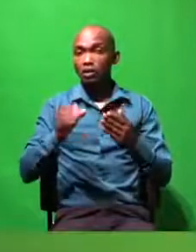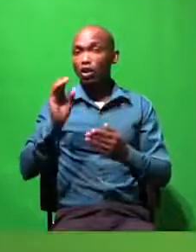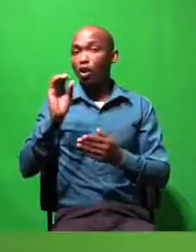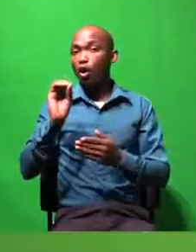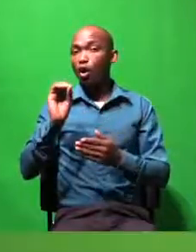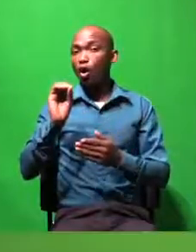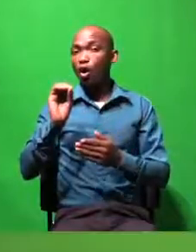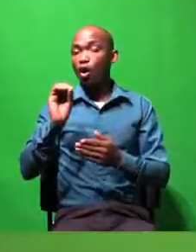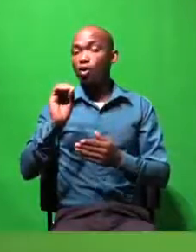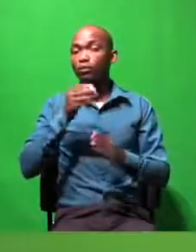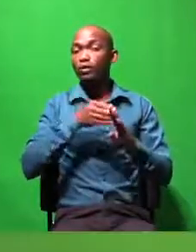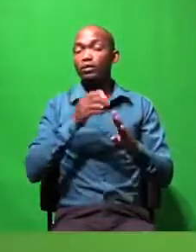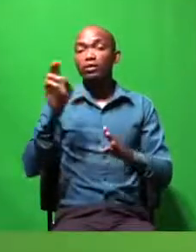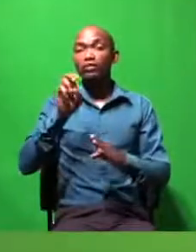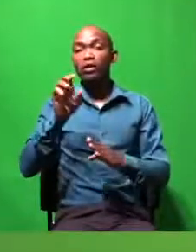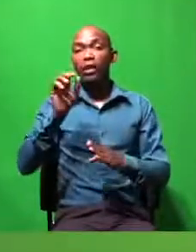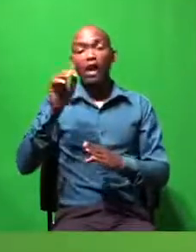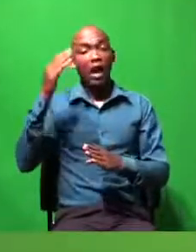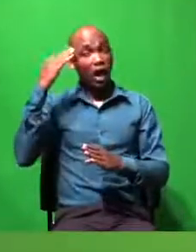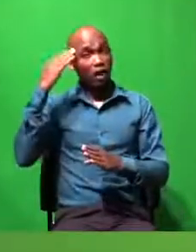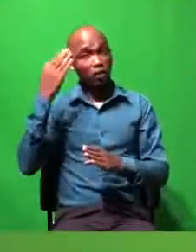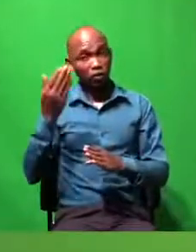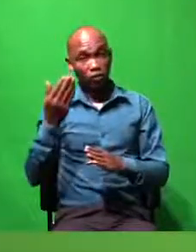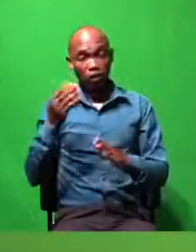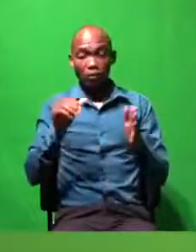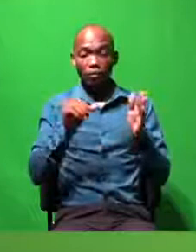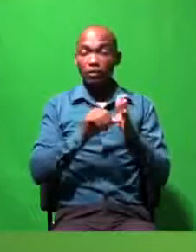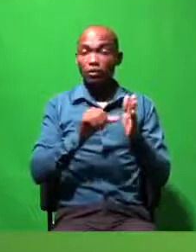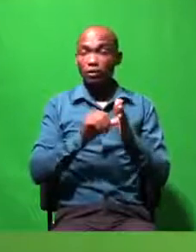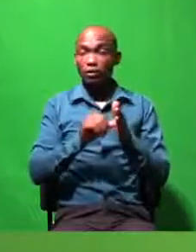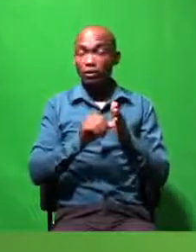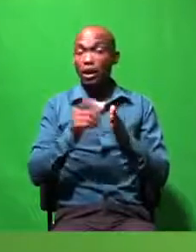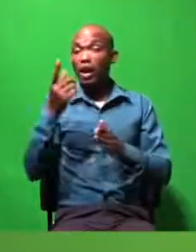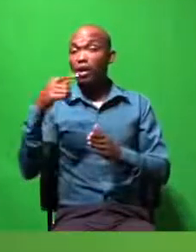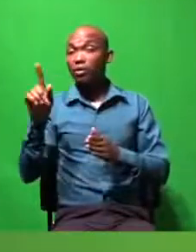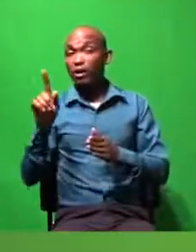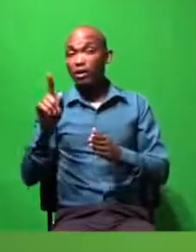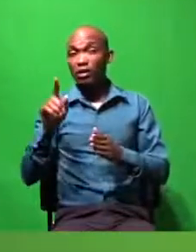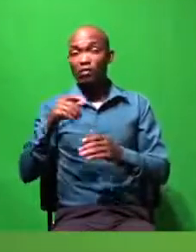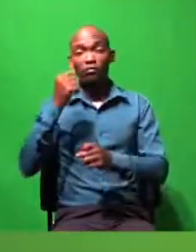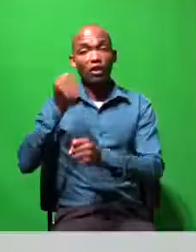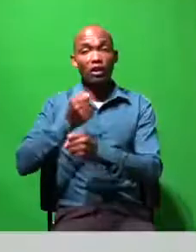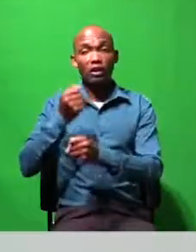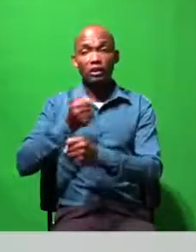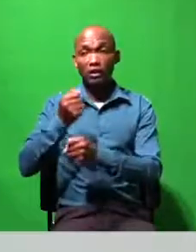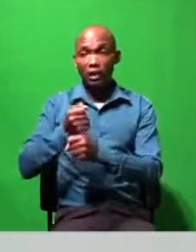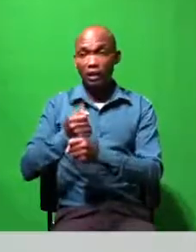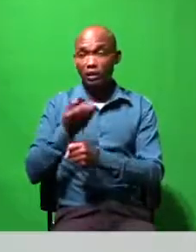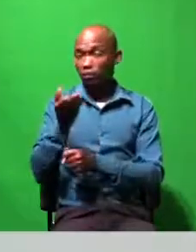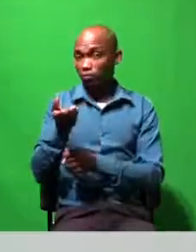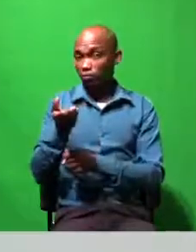the unknown. After that, my students, are you ready for exercise? Are you